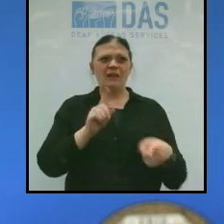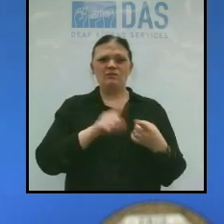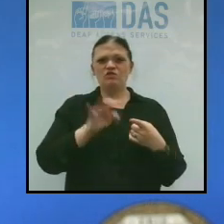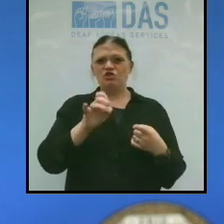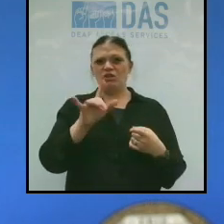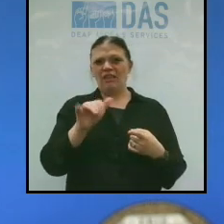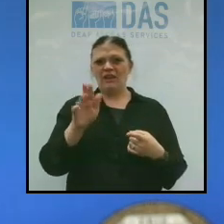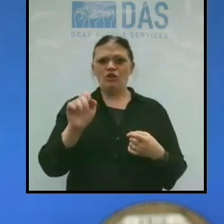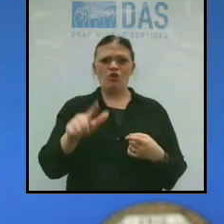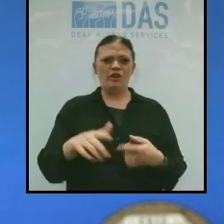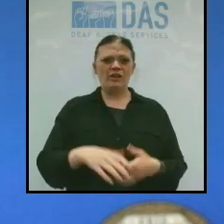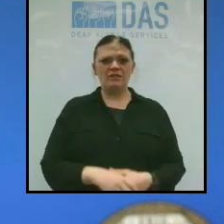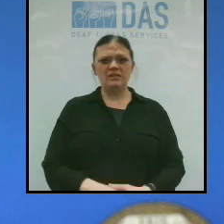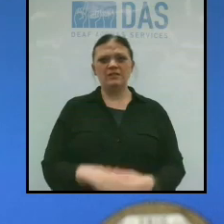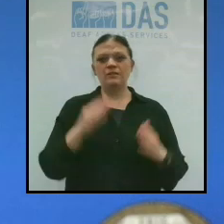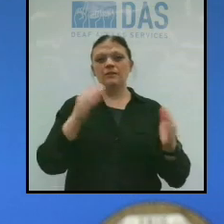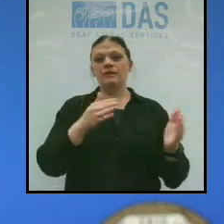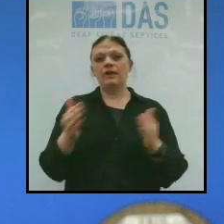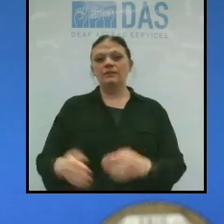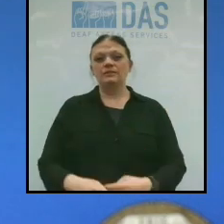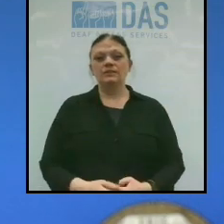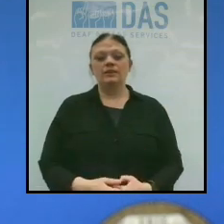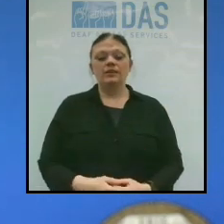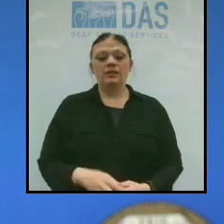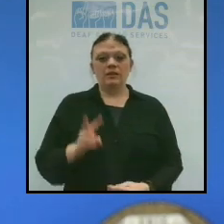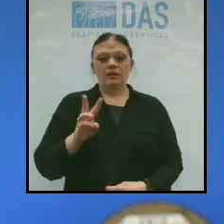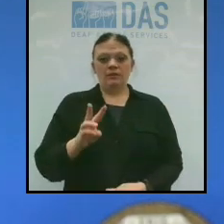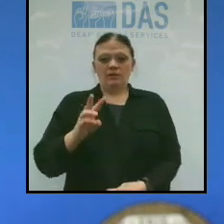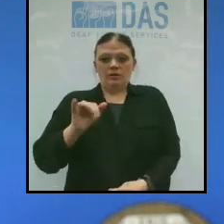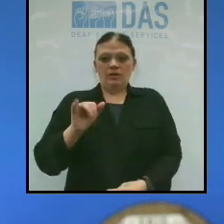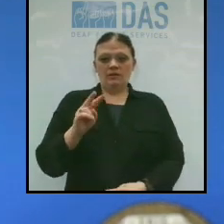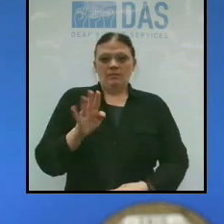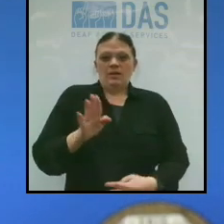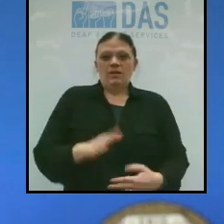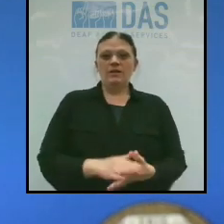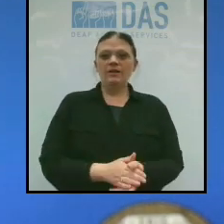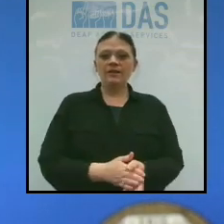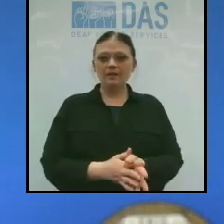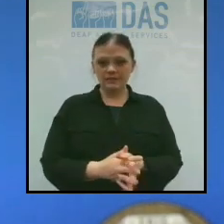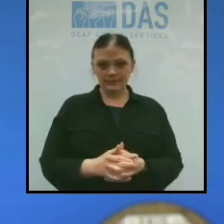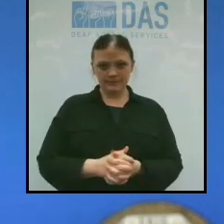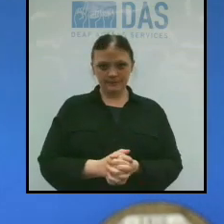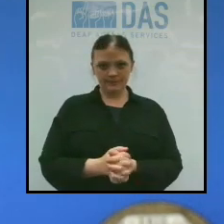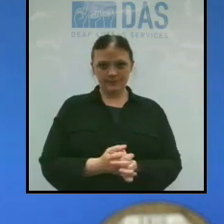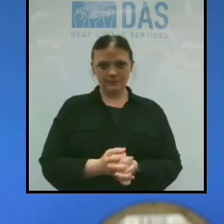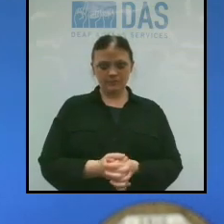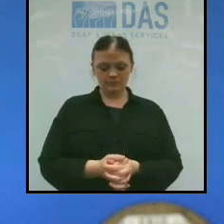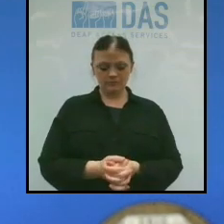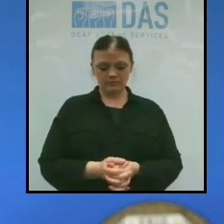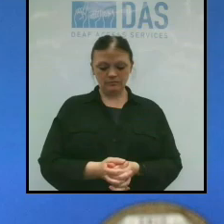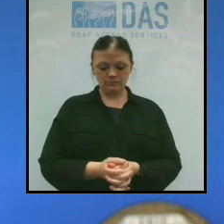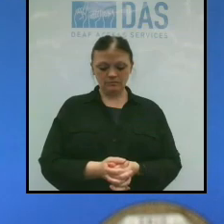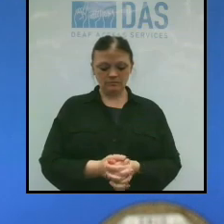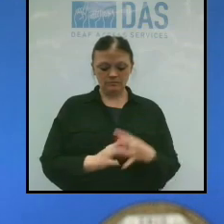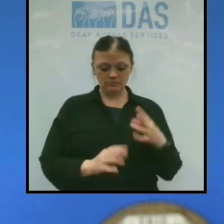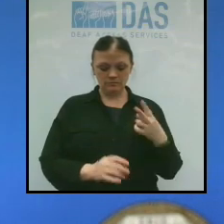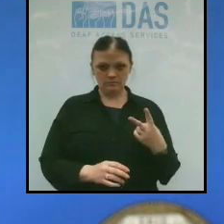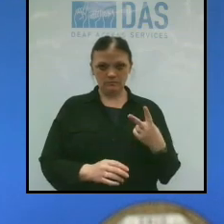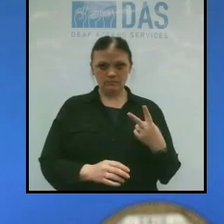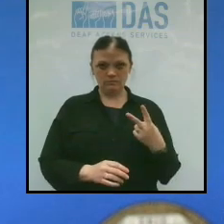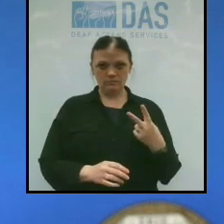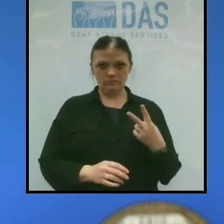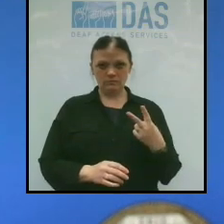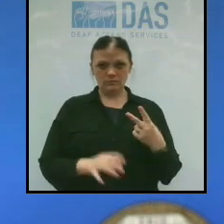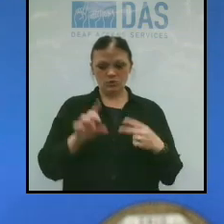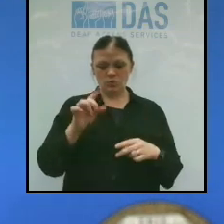August. Next question to WIVB-TV, Marley Tuskus, and I believe Dan Telvach's there as well. It'll be